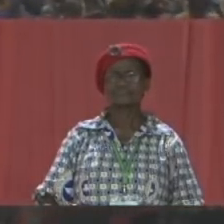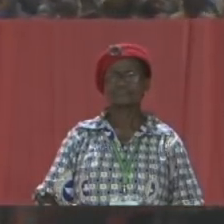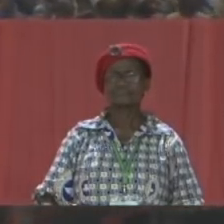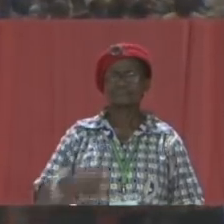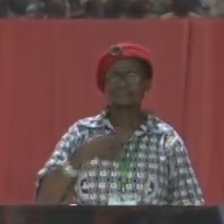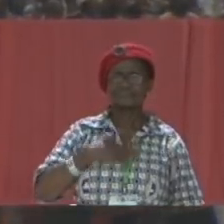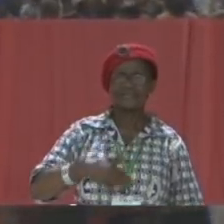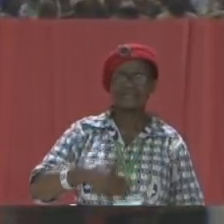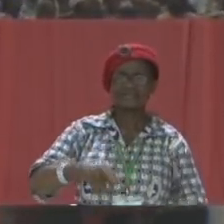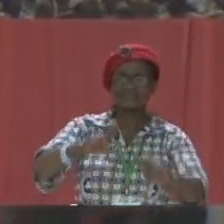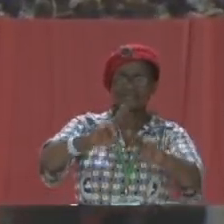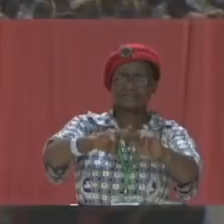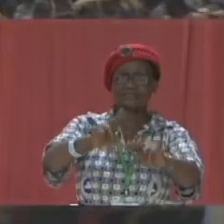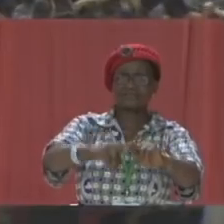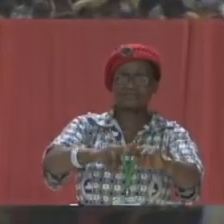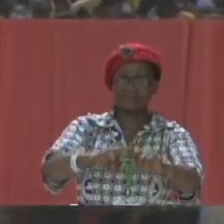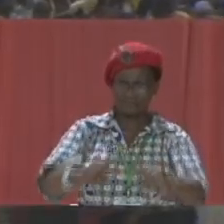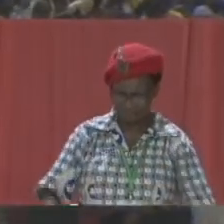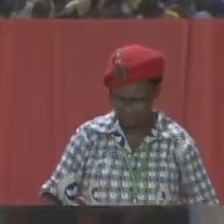Please be seated.